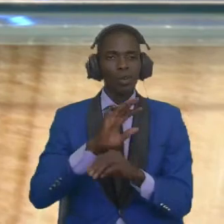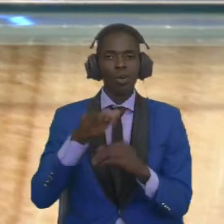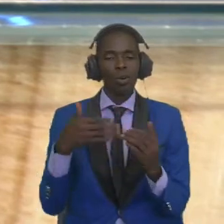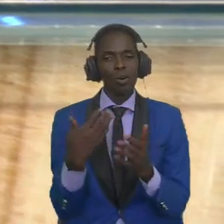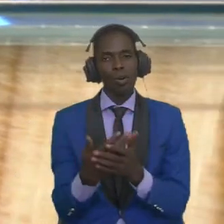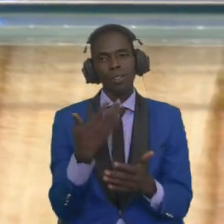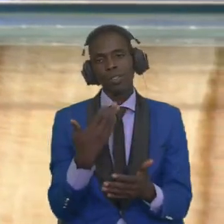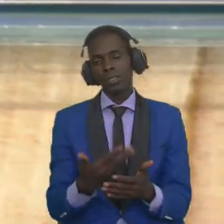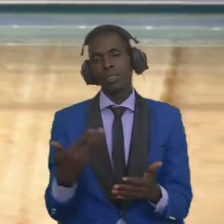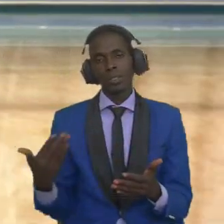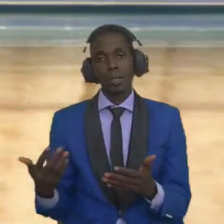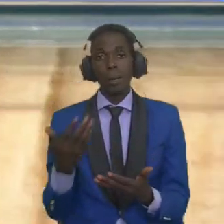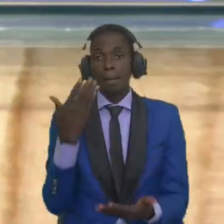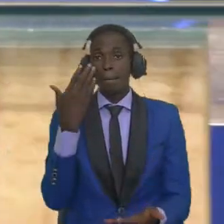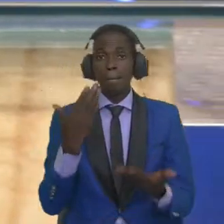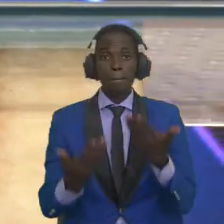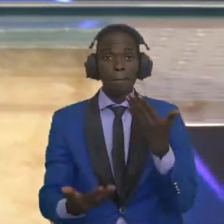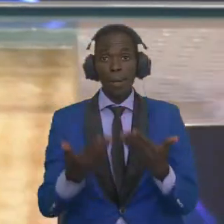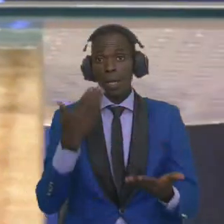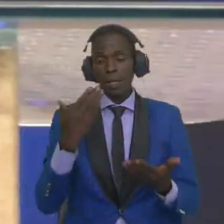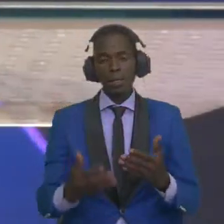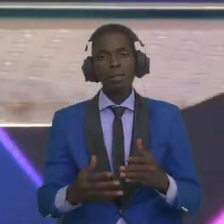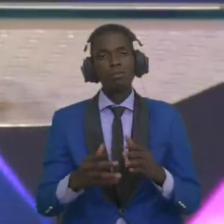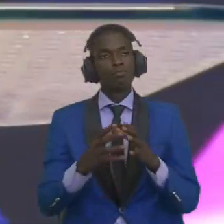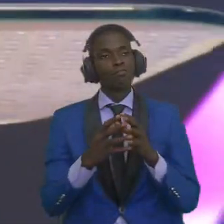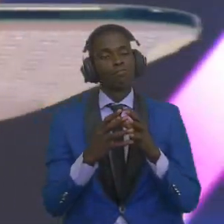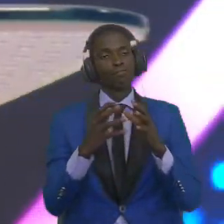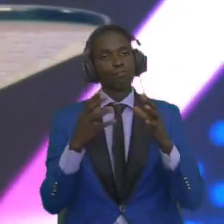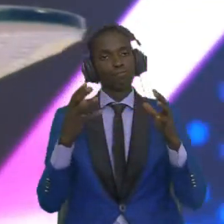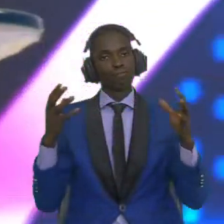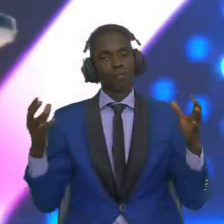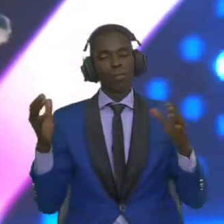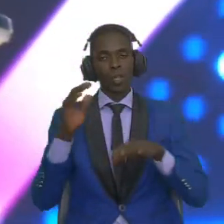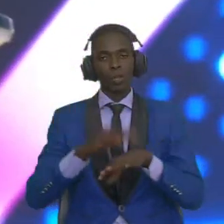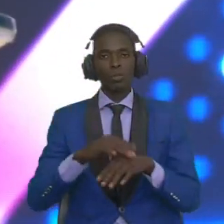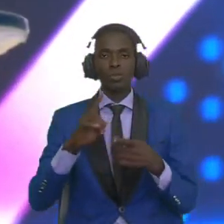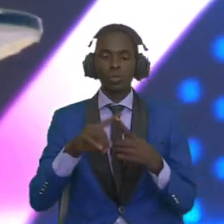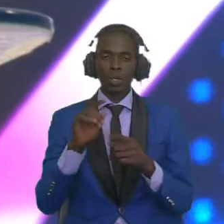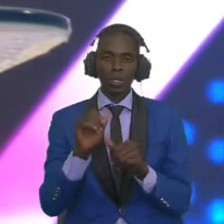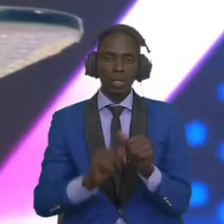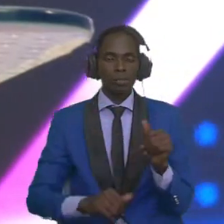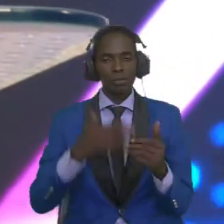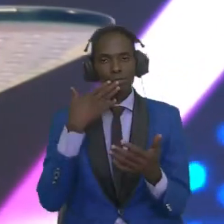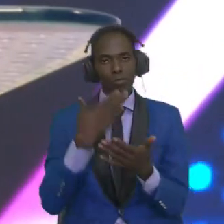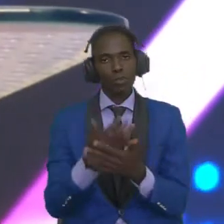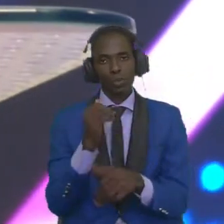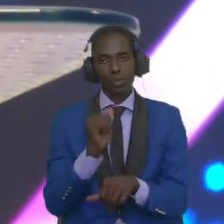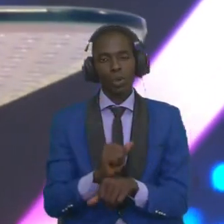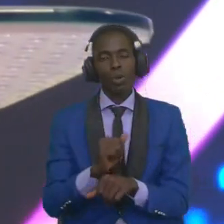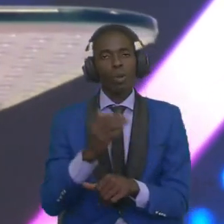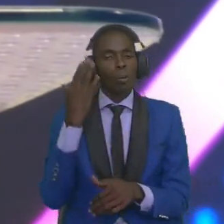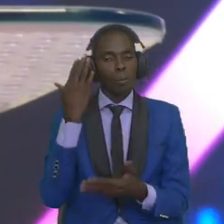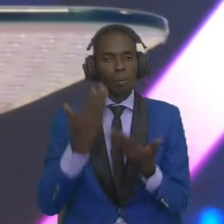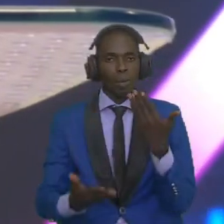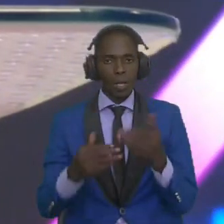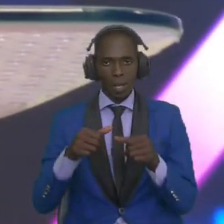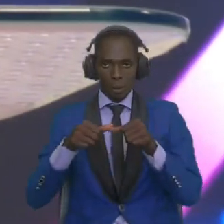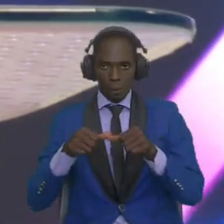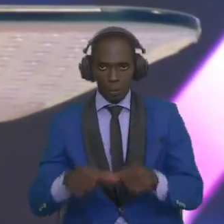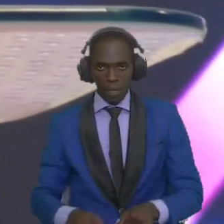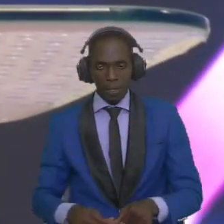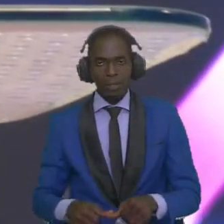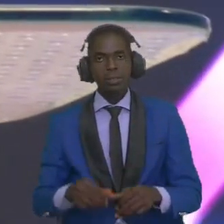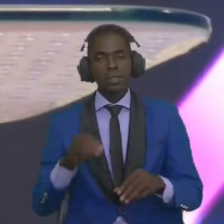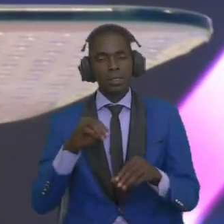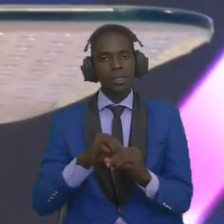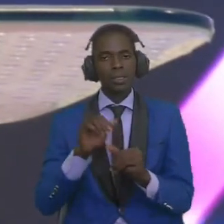things, may abound to every good work. You'll abound and abide in